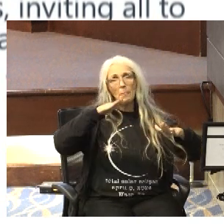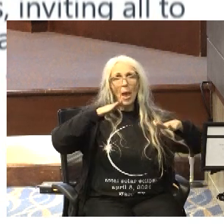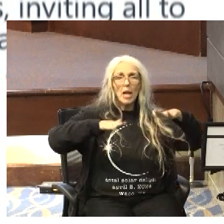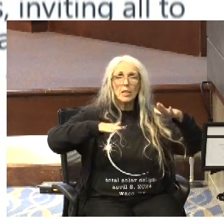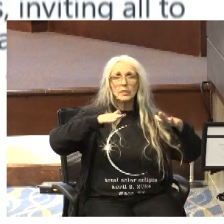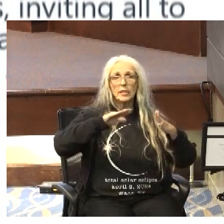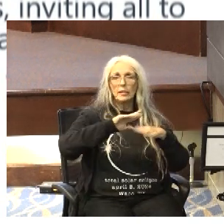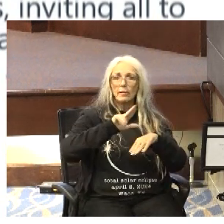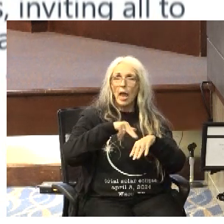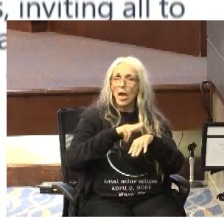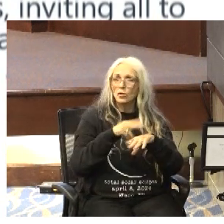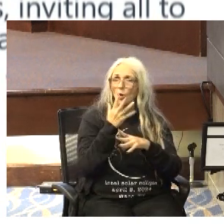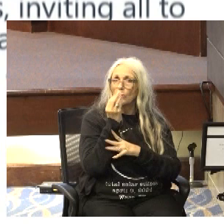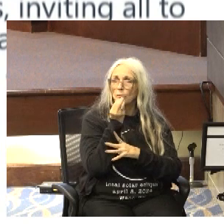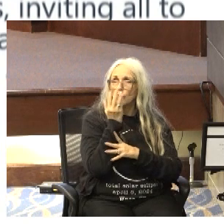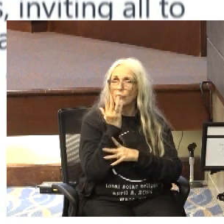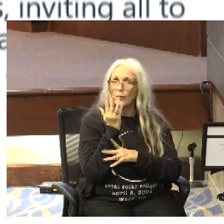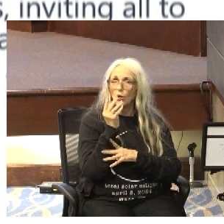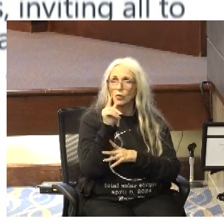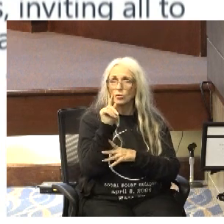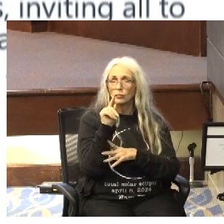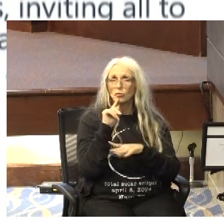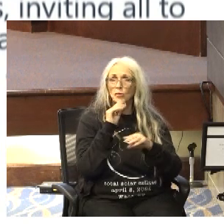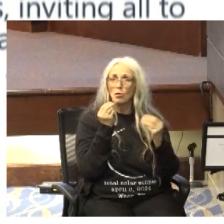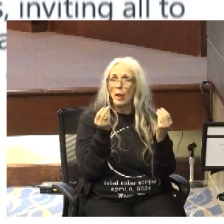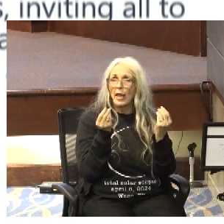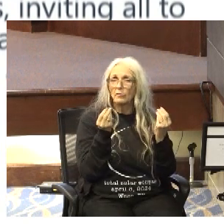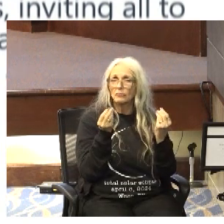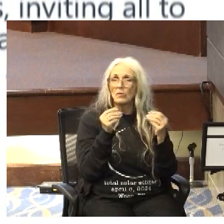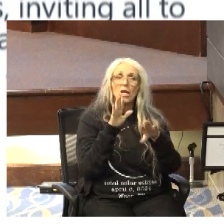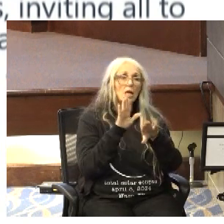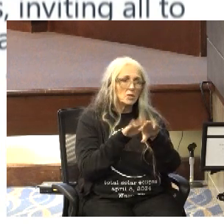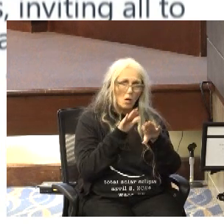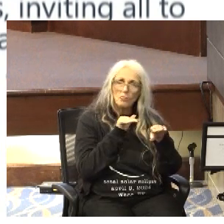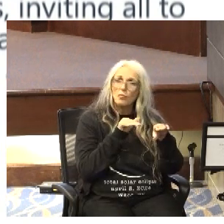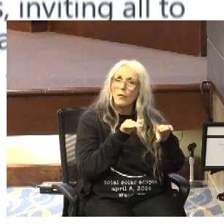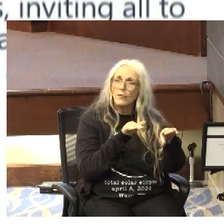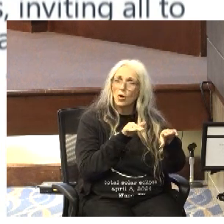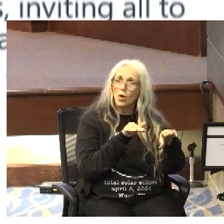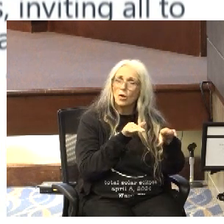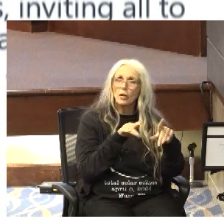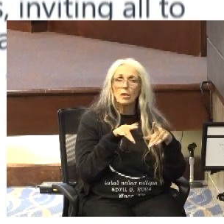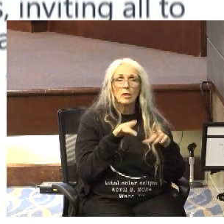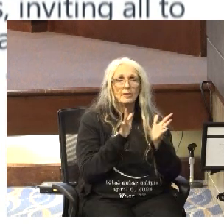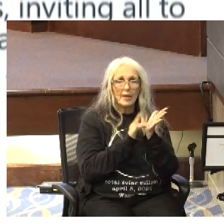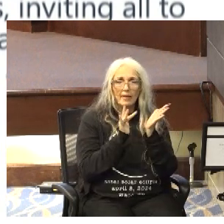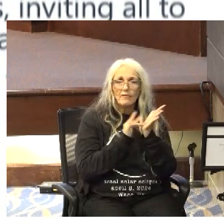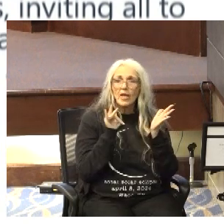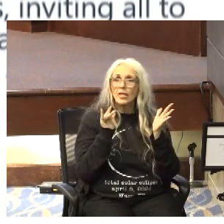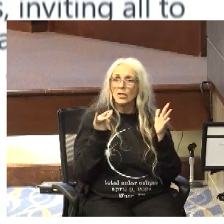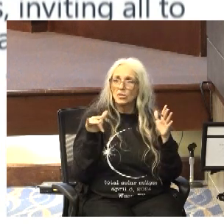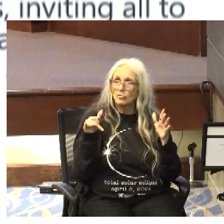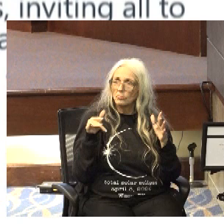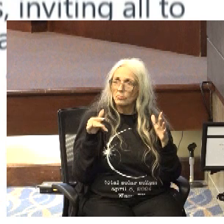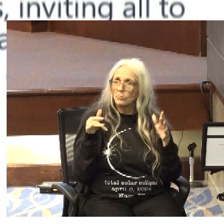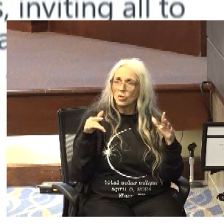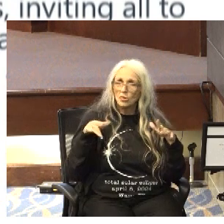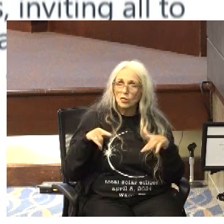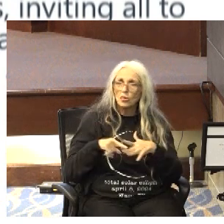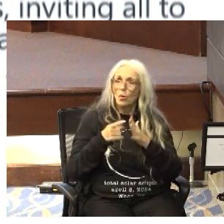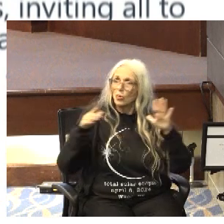natural beauty that this tract has on the river, taking advantage of activating the community through connections by